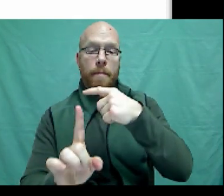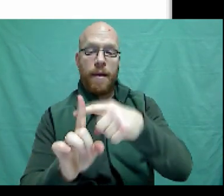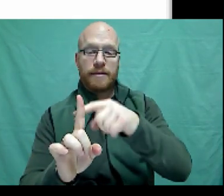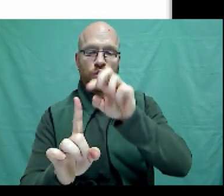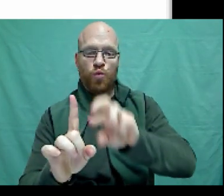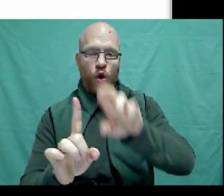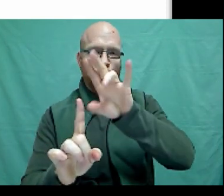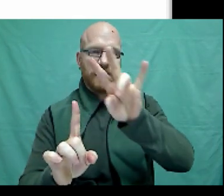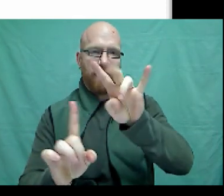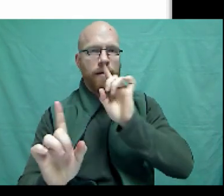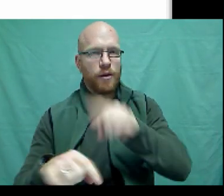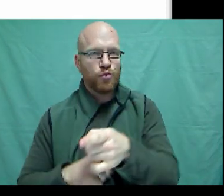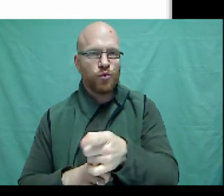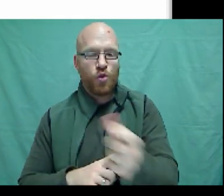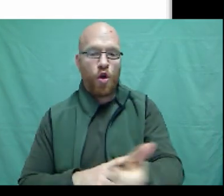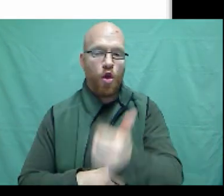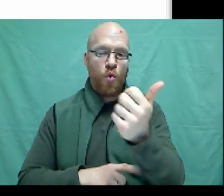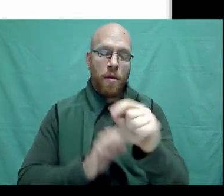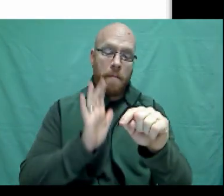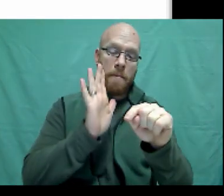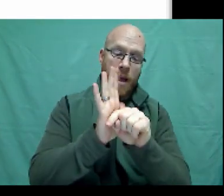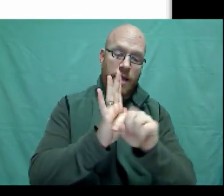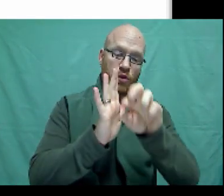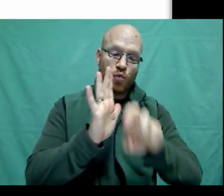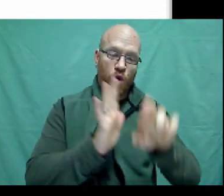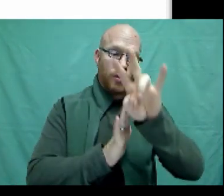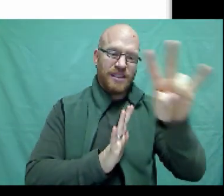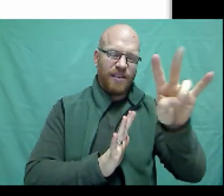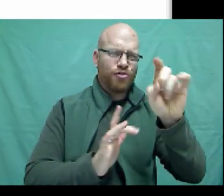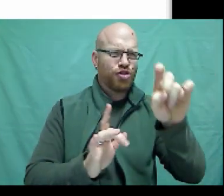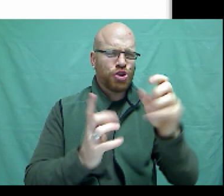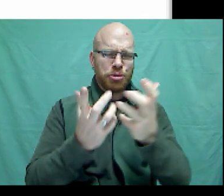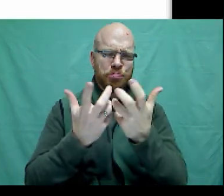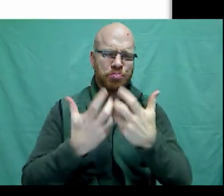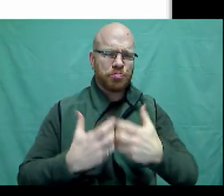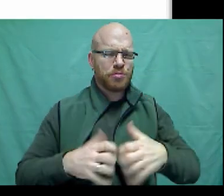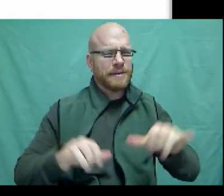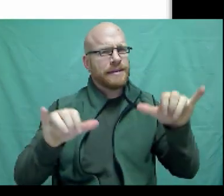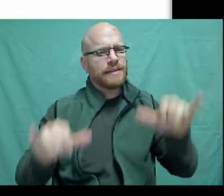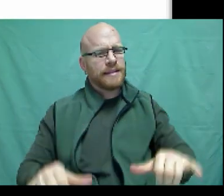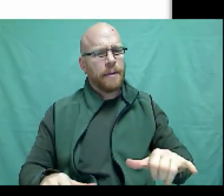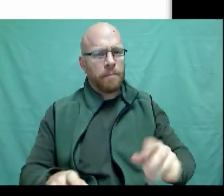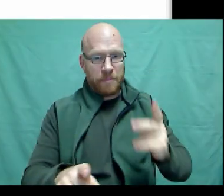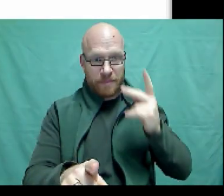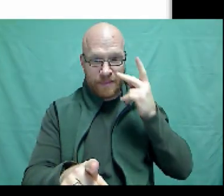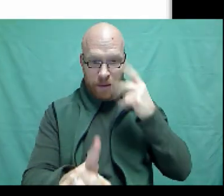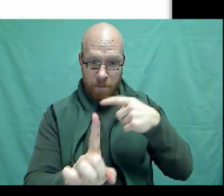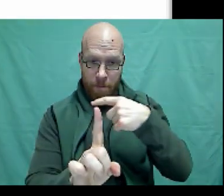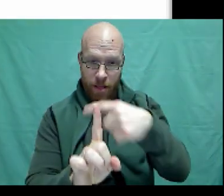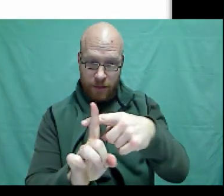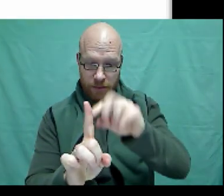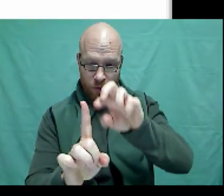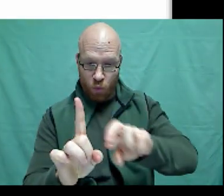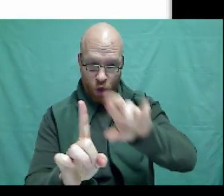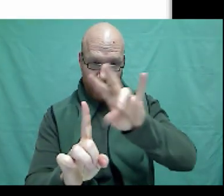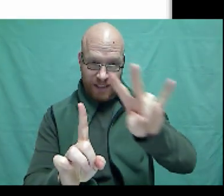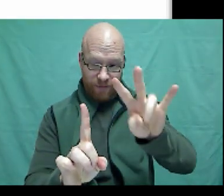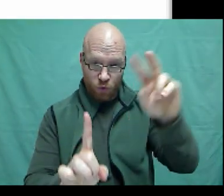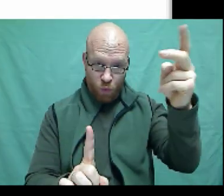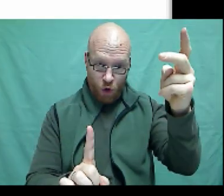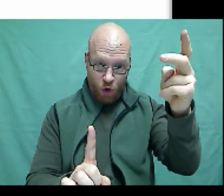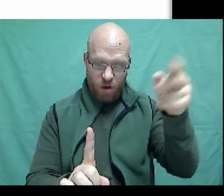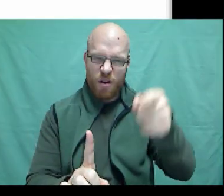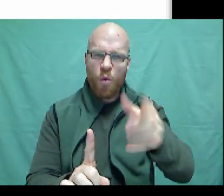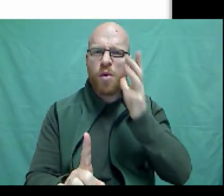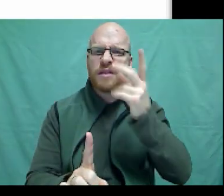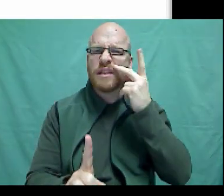or the positive square, the answer involving positive square root of 7. And when you have the answer involving negative square root of